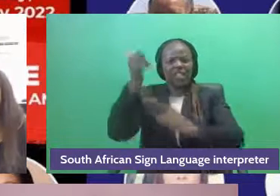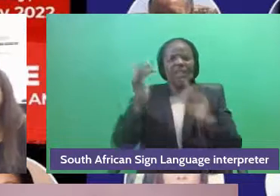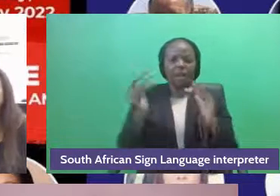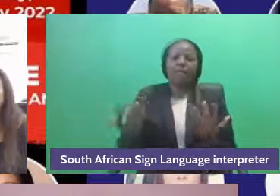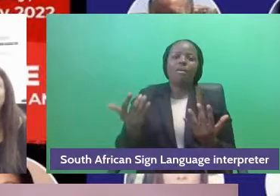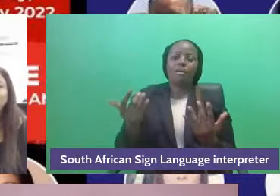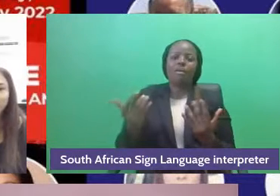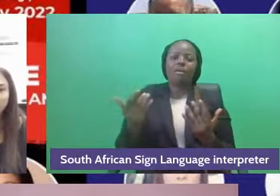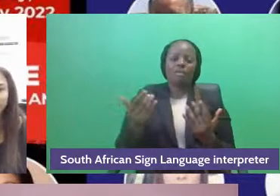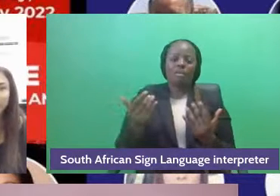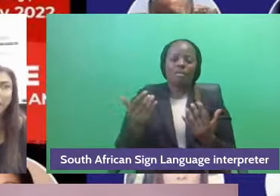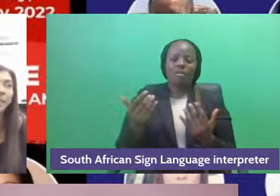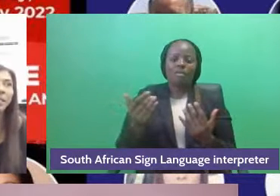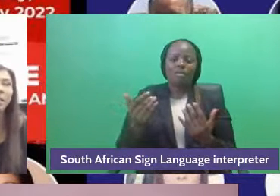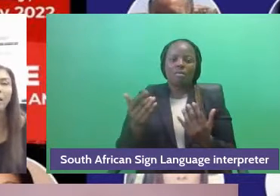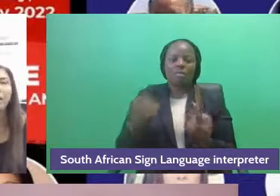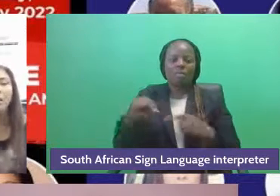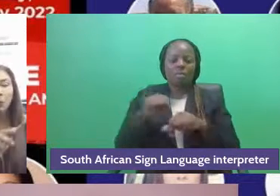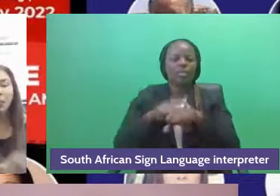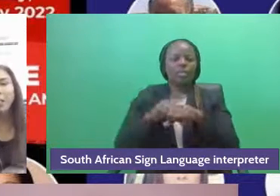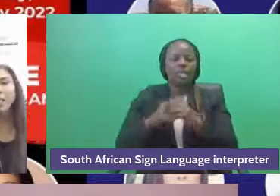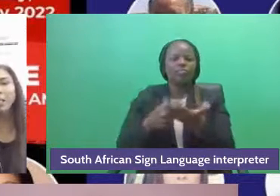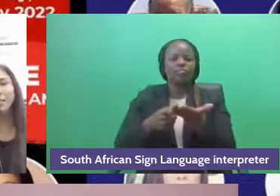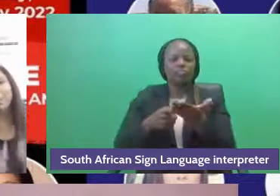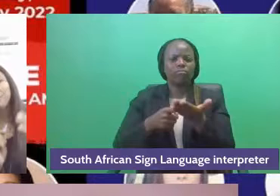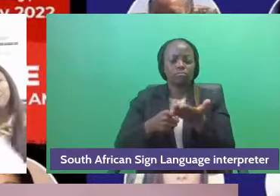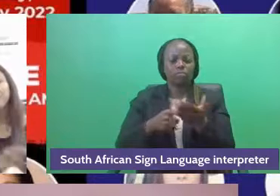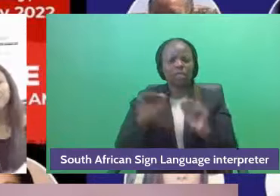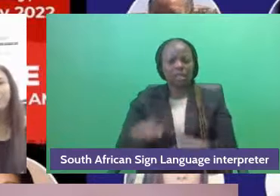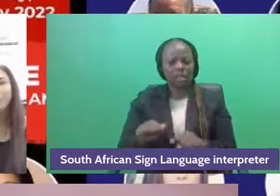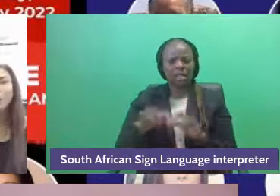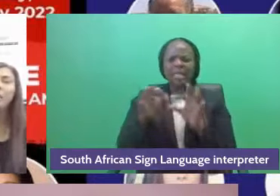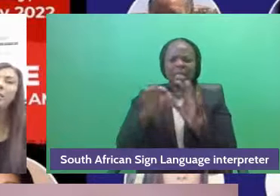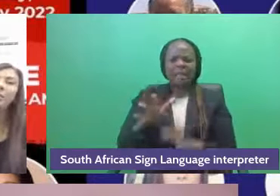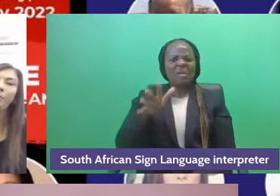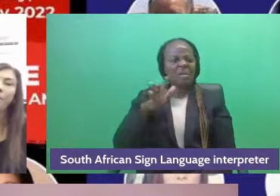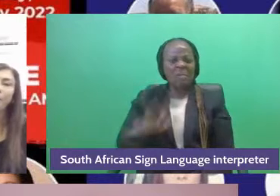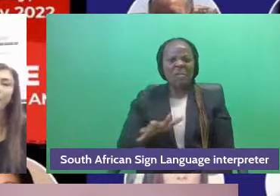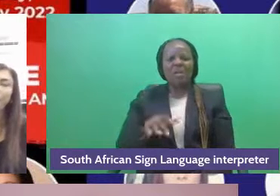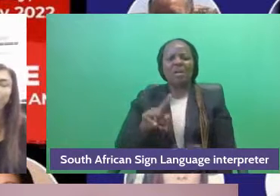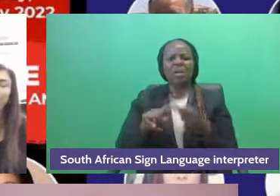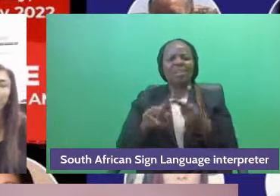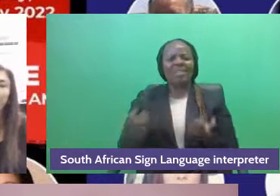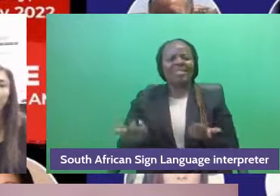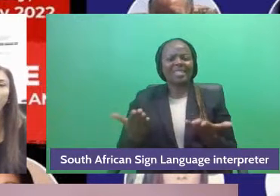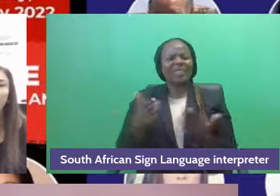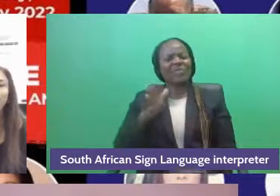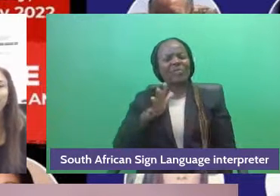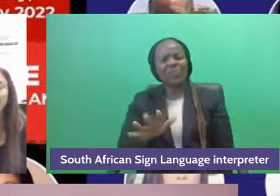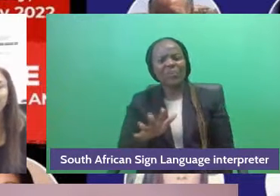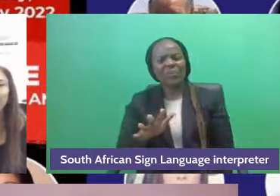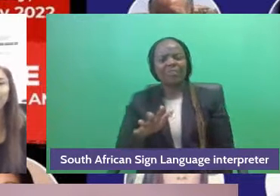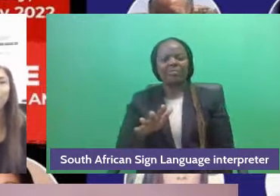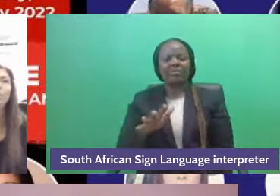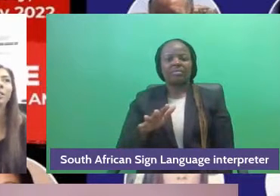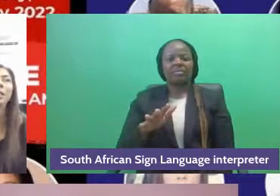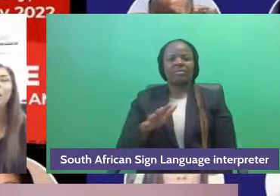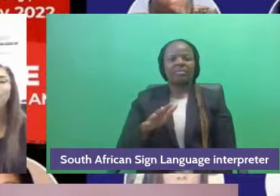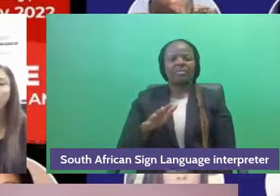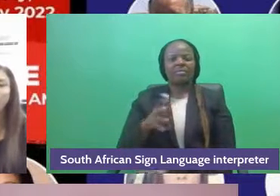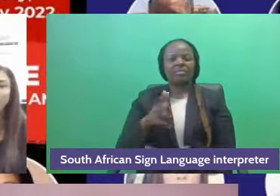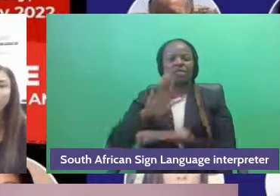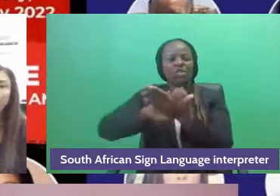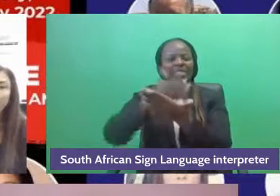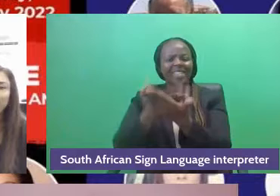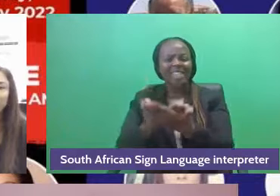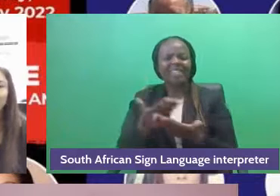can spend the bulk of our time saying we need interpreters, we need services in translations,